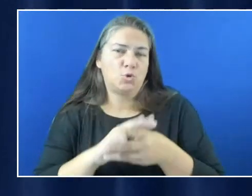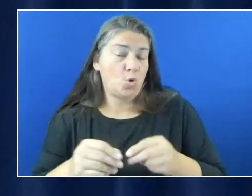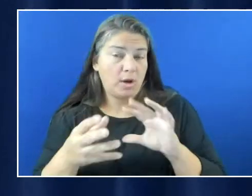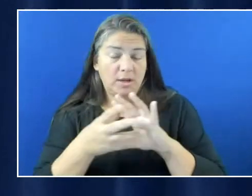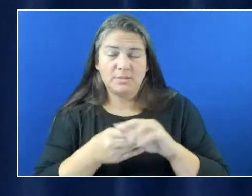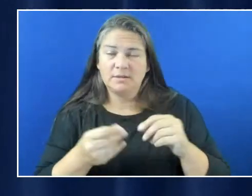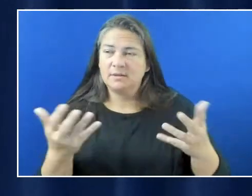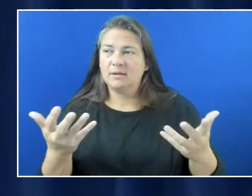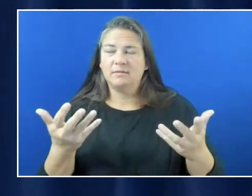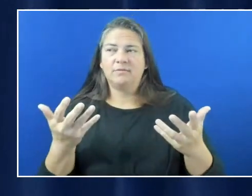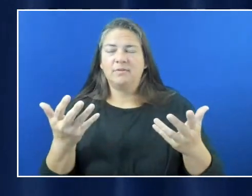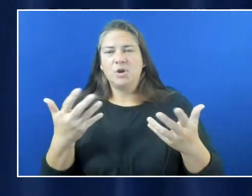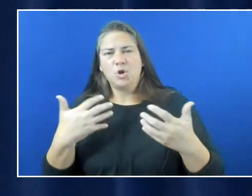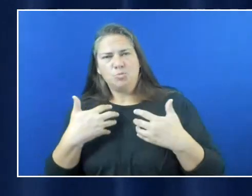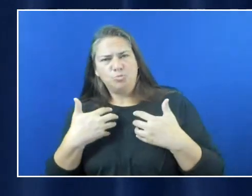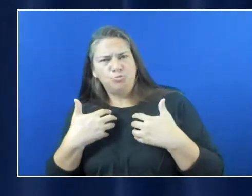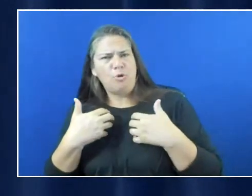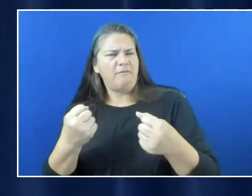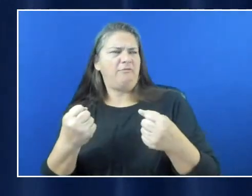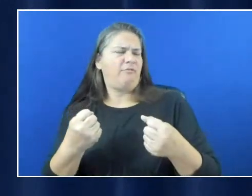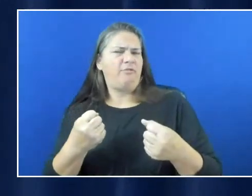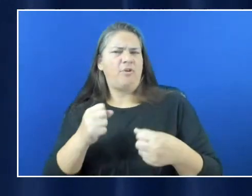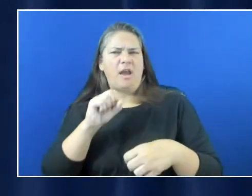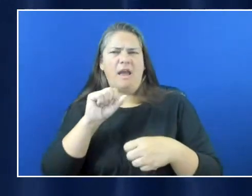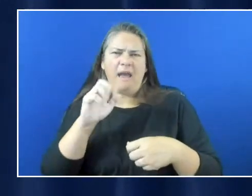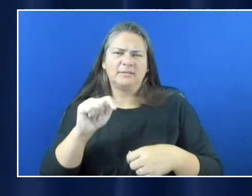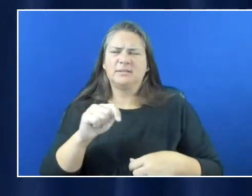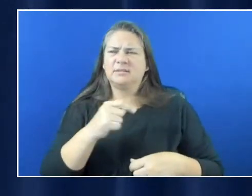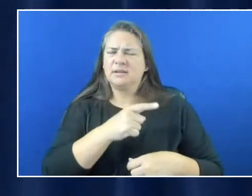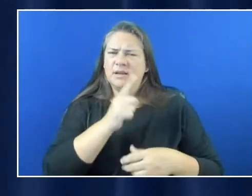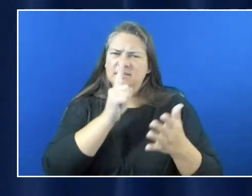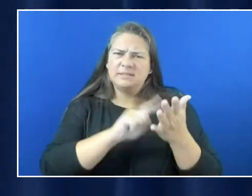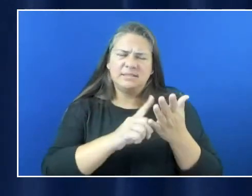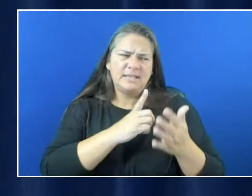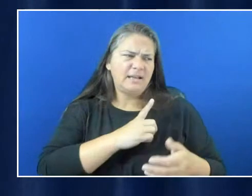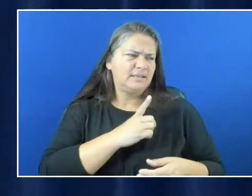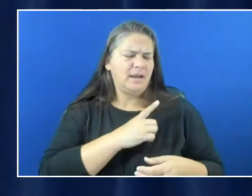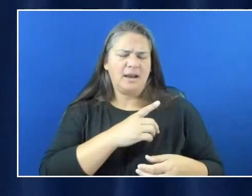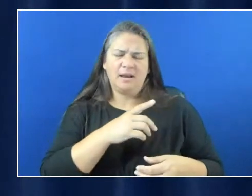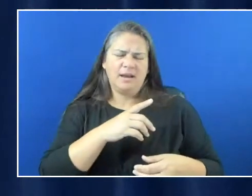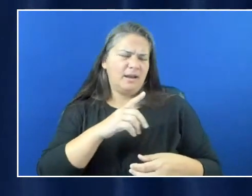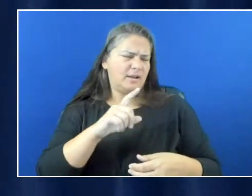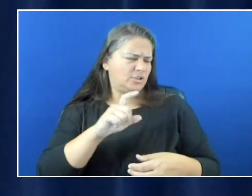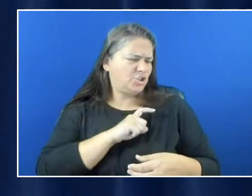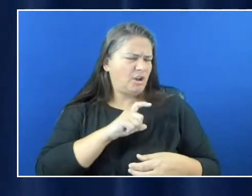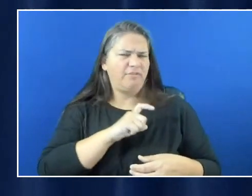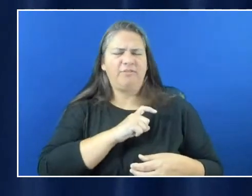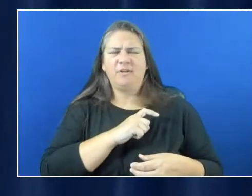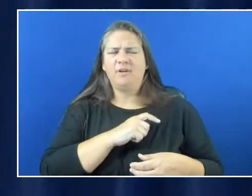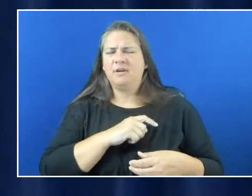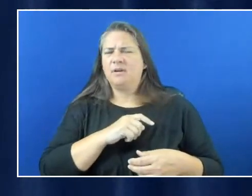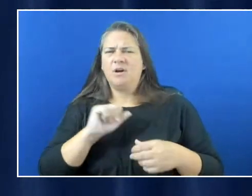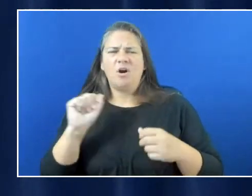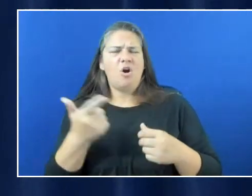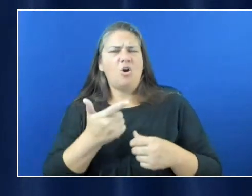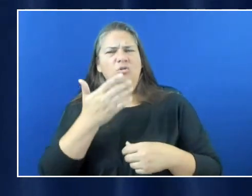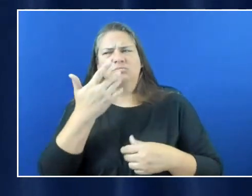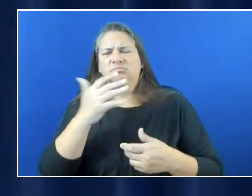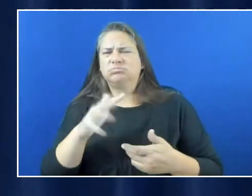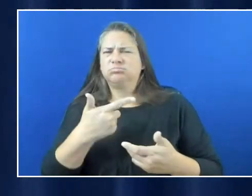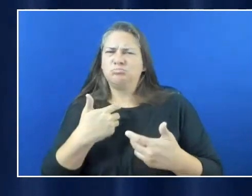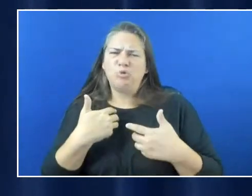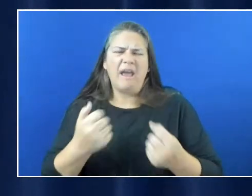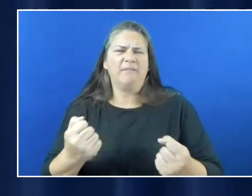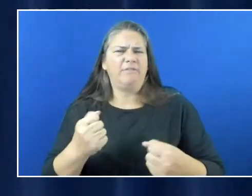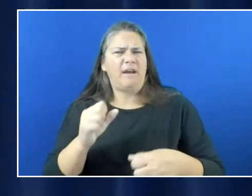heroism of our detectives, our sheriffs, and our police officers. This operation is just another